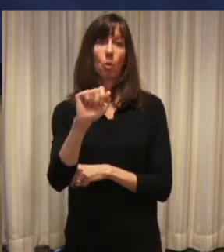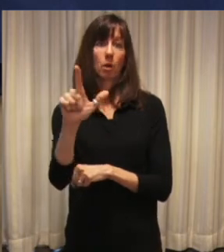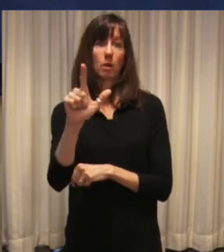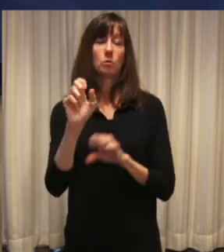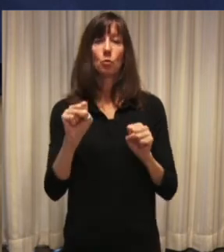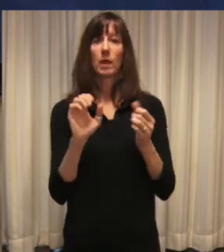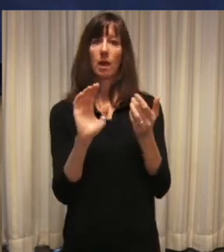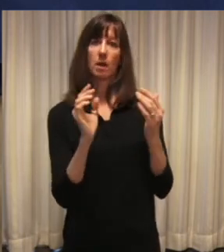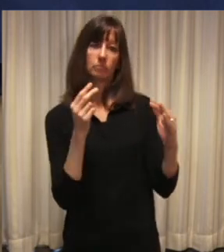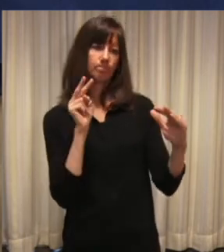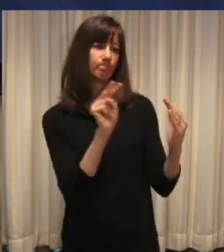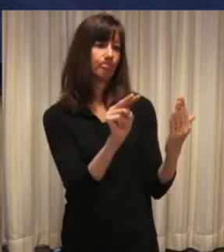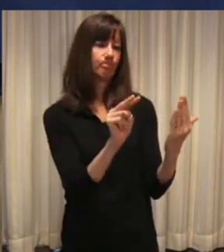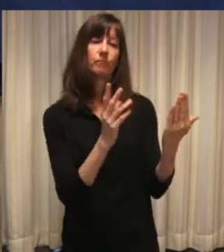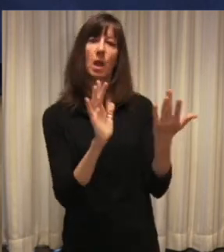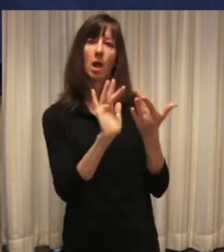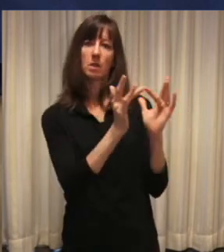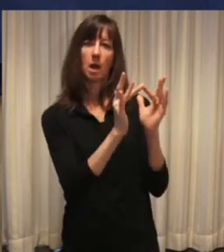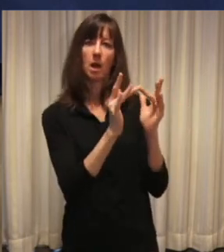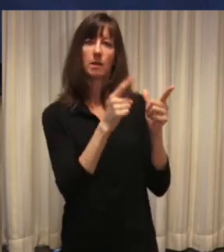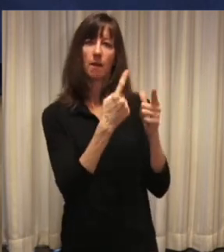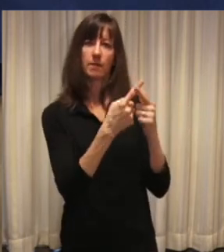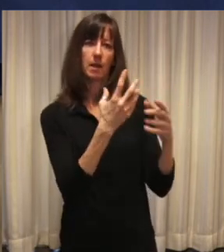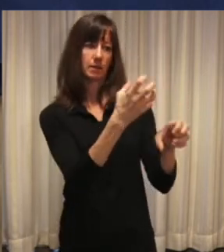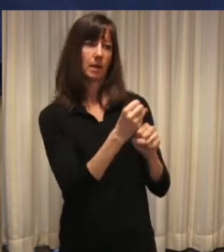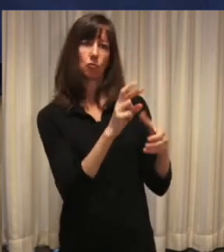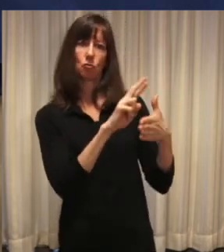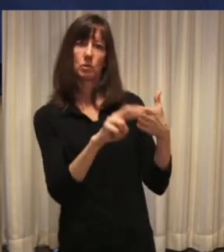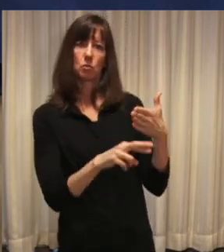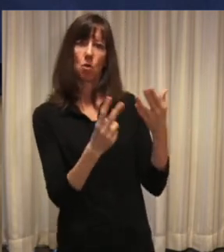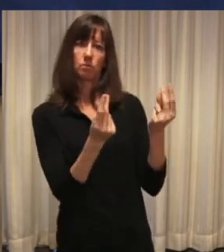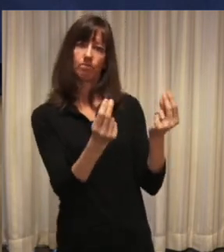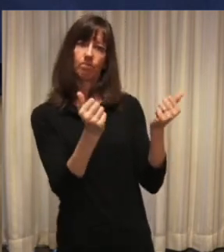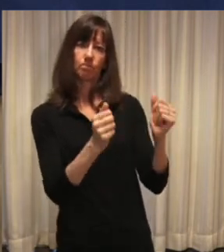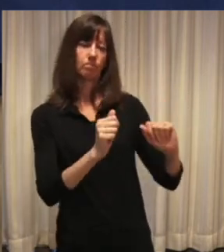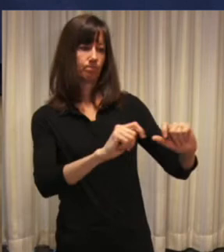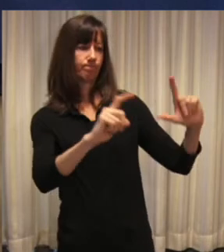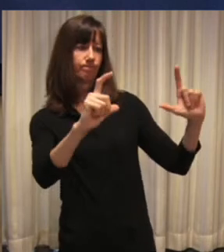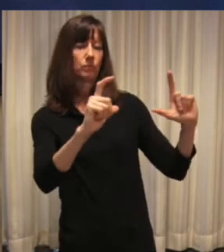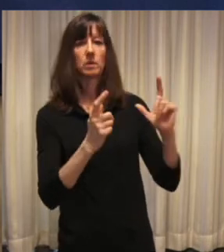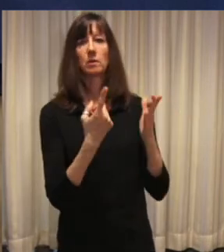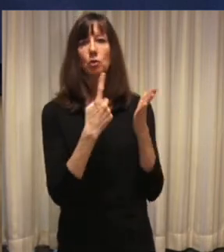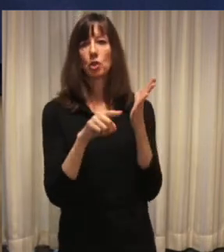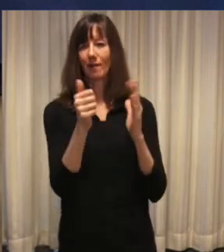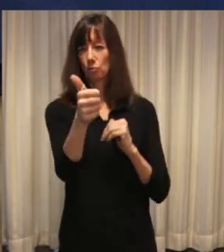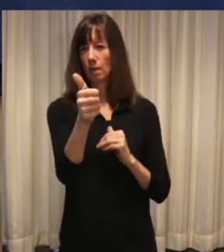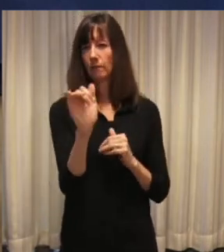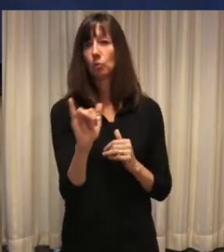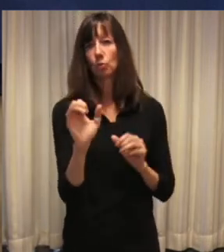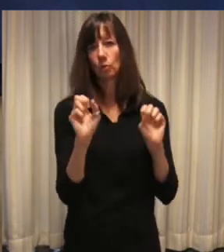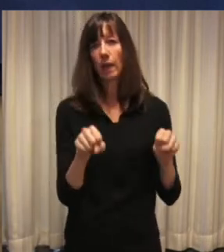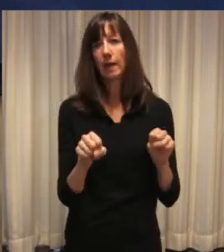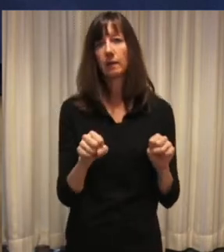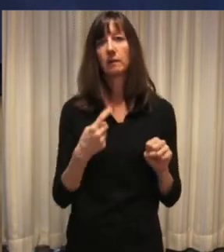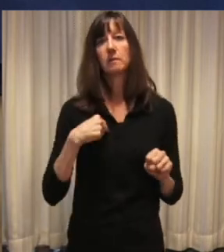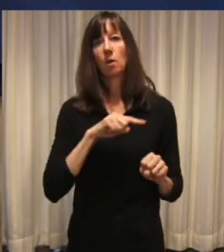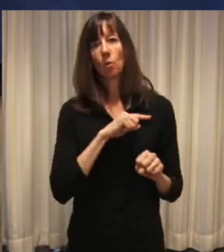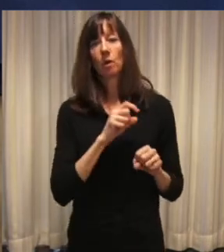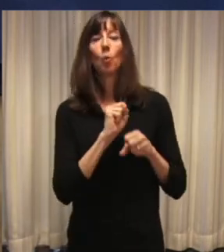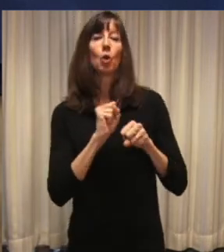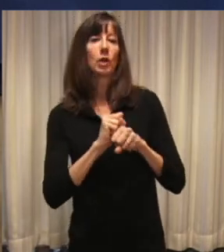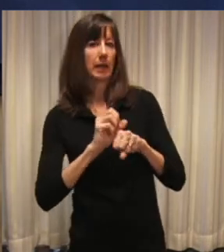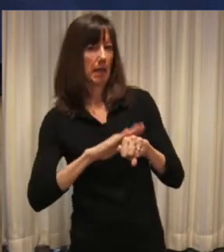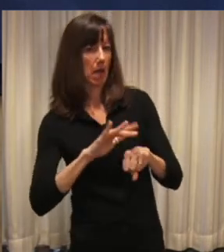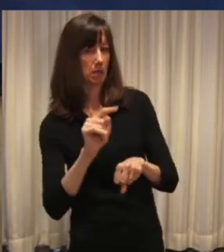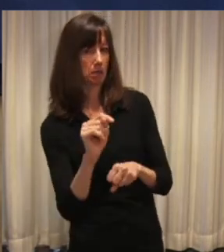we're hoping to get to that point. So at least you could check yourself. So those are things we're working on that